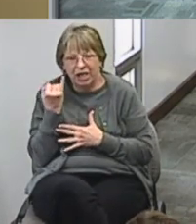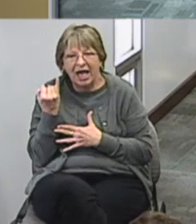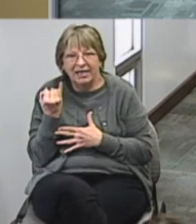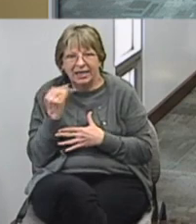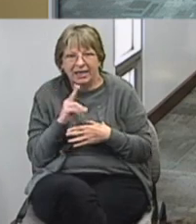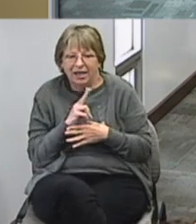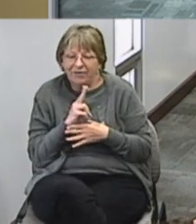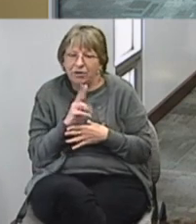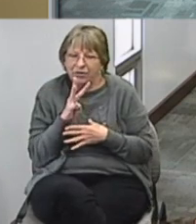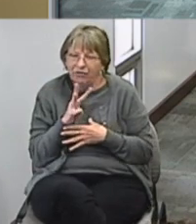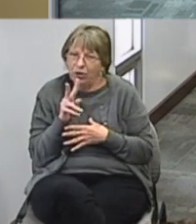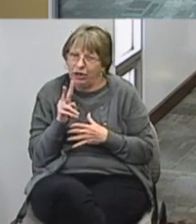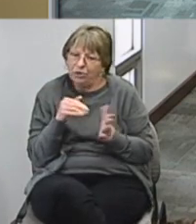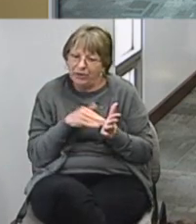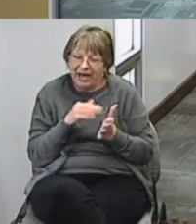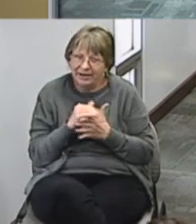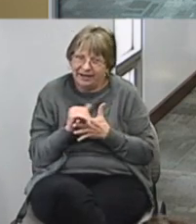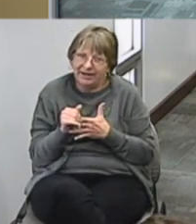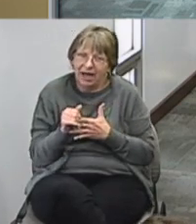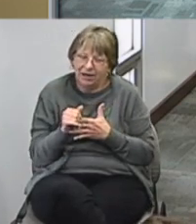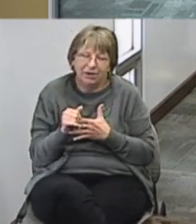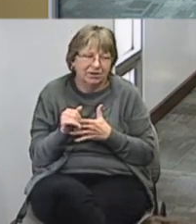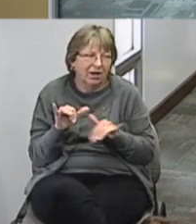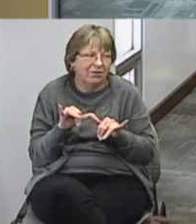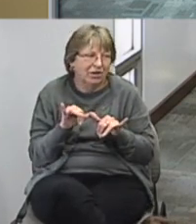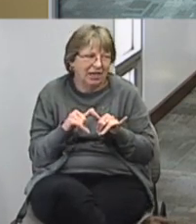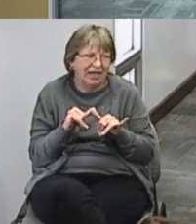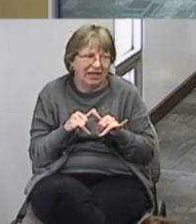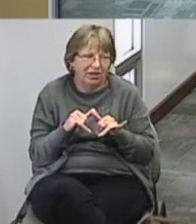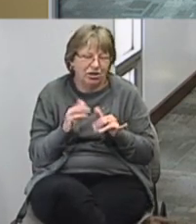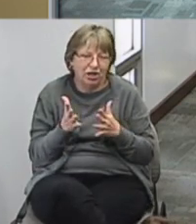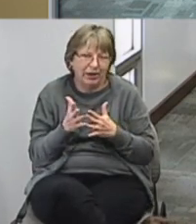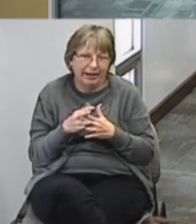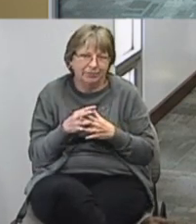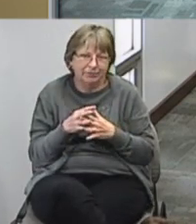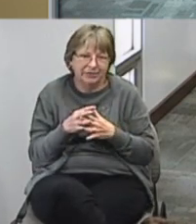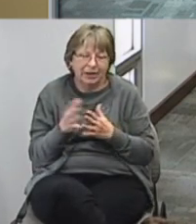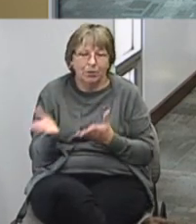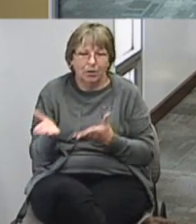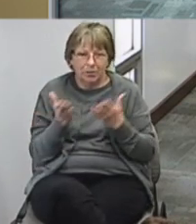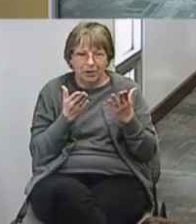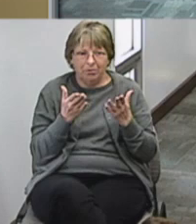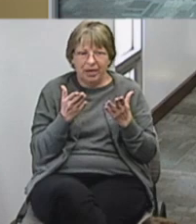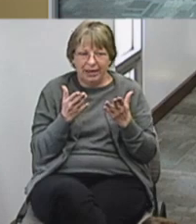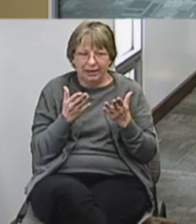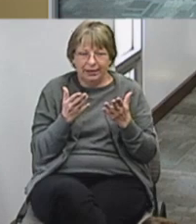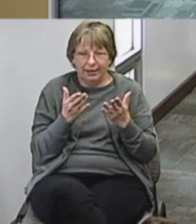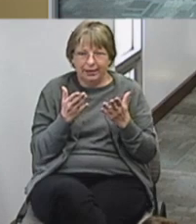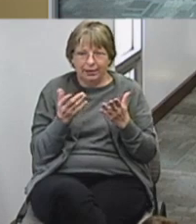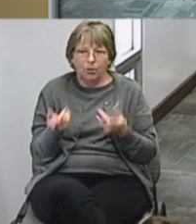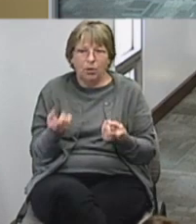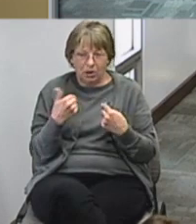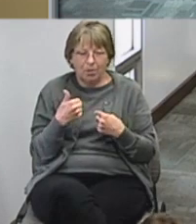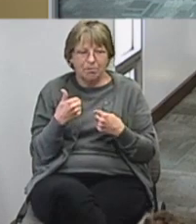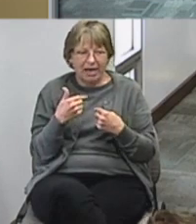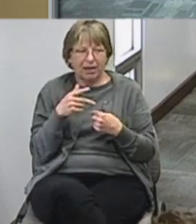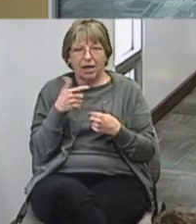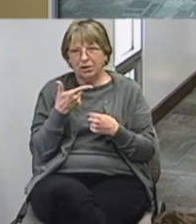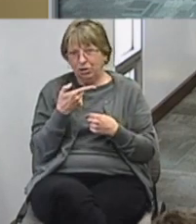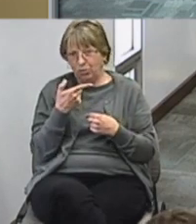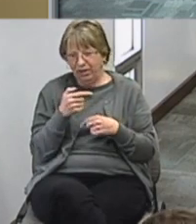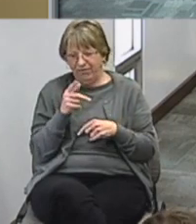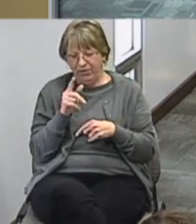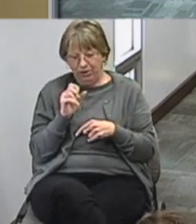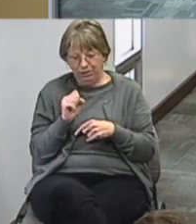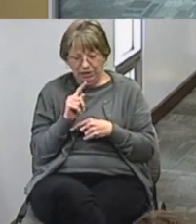dollars Yeah. appeals to me as well. so we'll bring back a proposal on the 21st and Very good. and give you a little bit Okay. of time to think about Great.